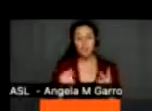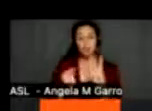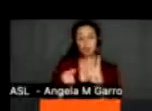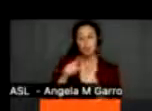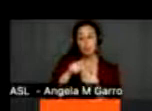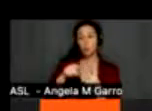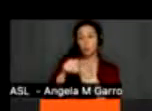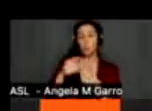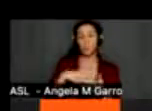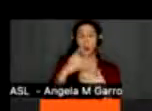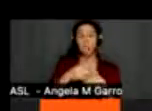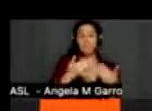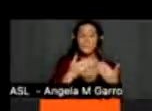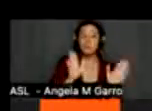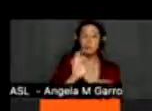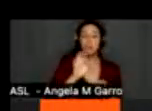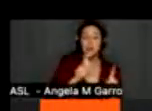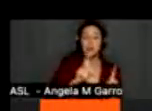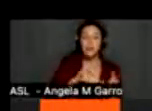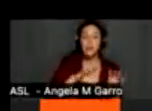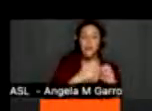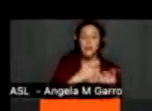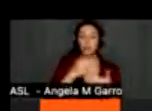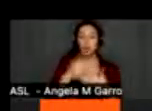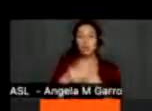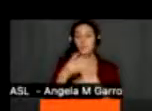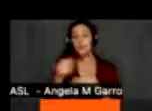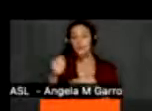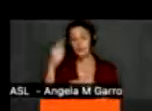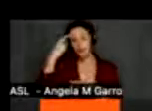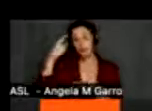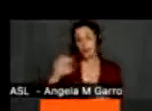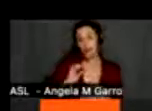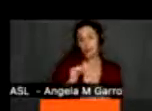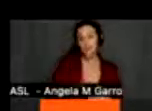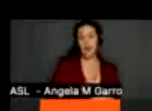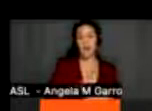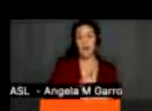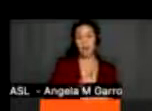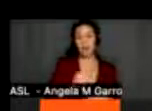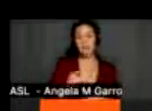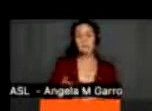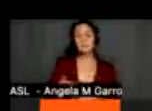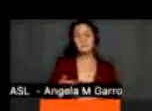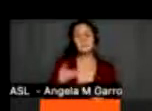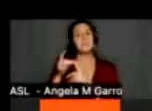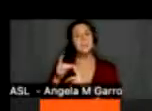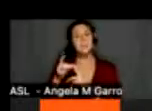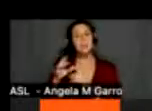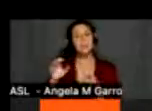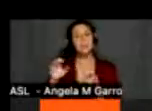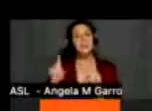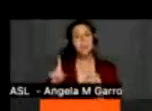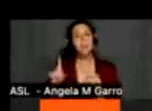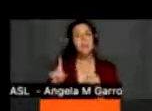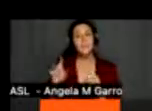programs, the general education class program, and for our special education students, an extended